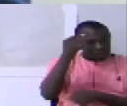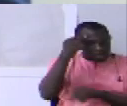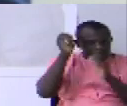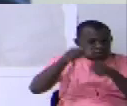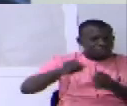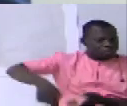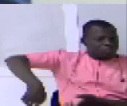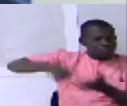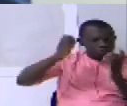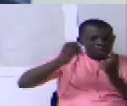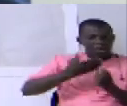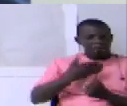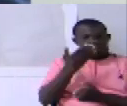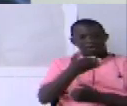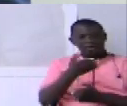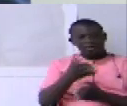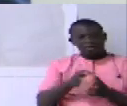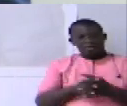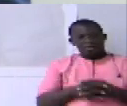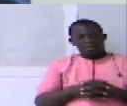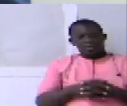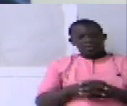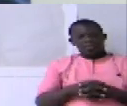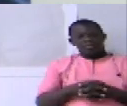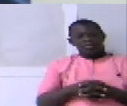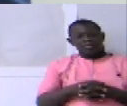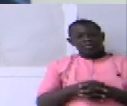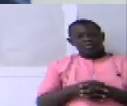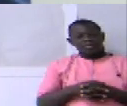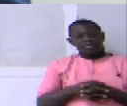Nin domoro kendo le men diata ya mere ba fayle.